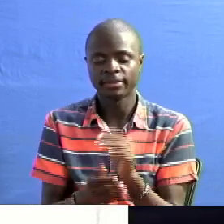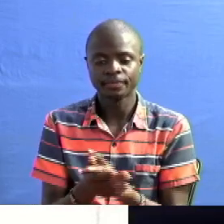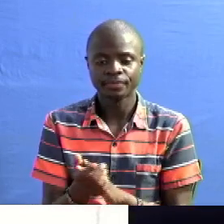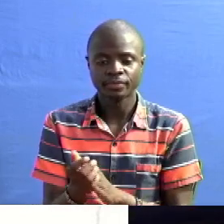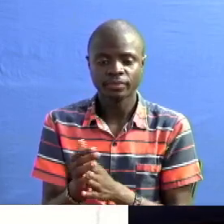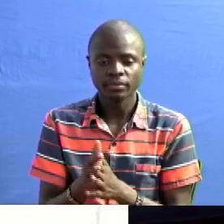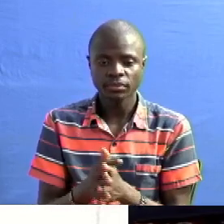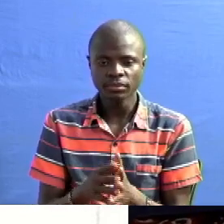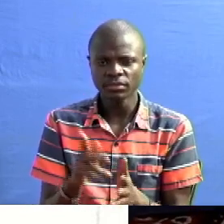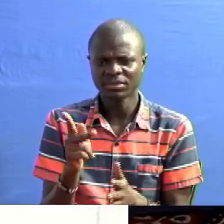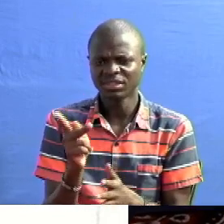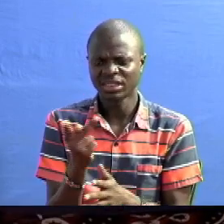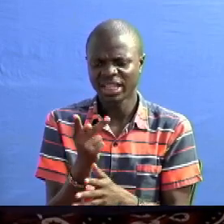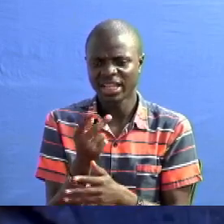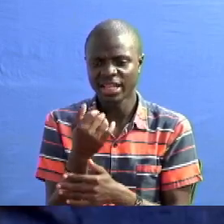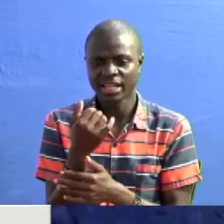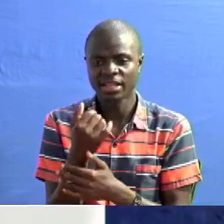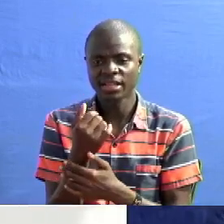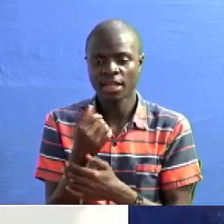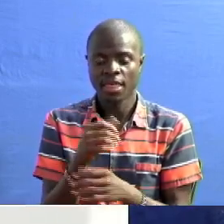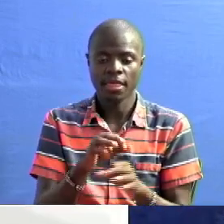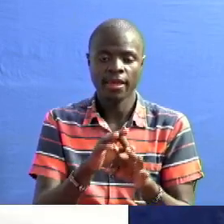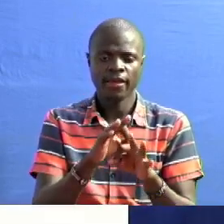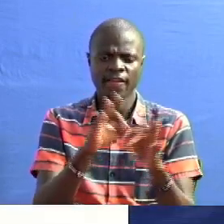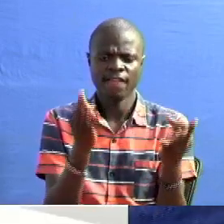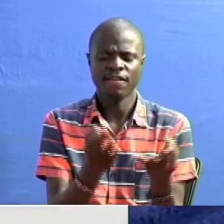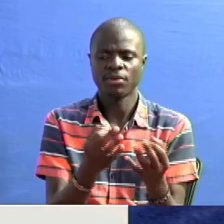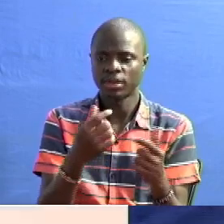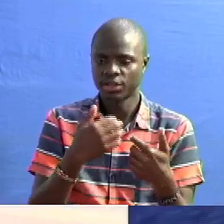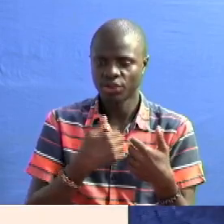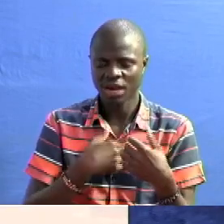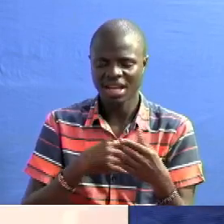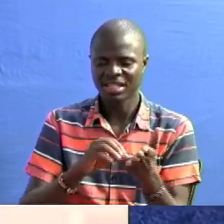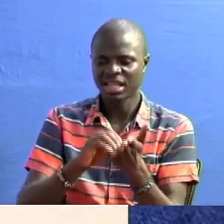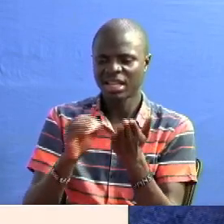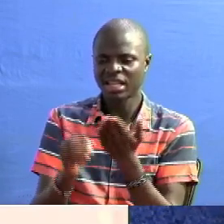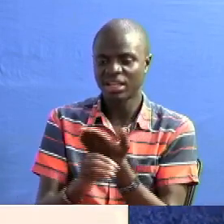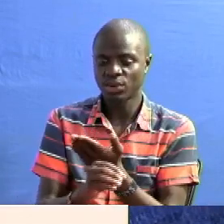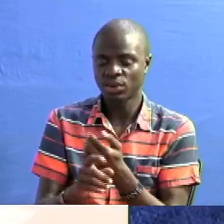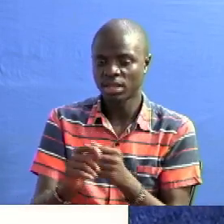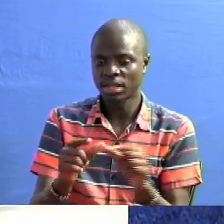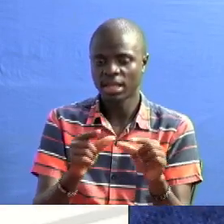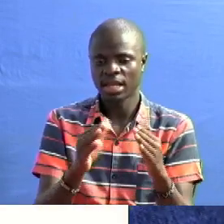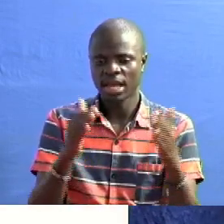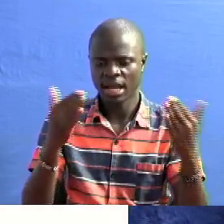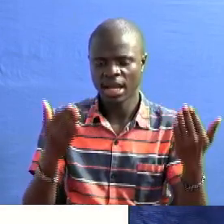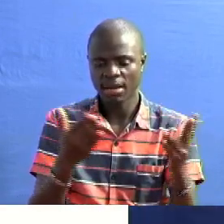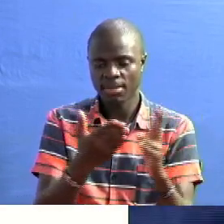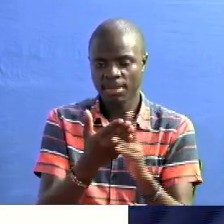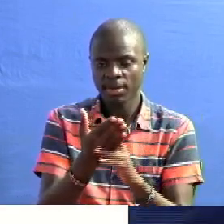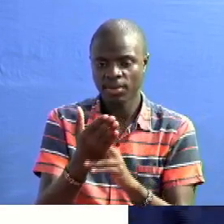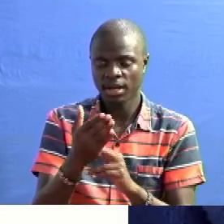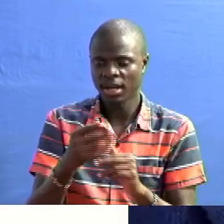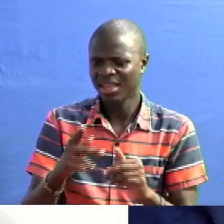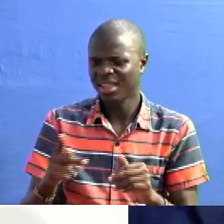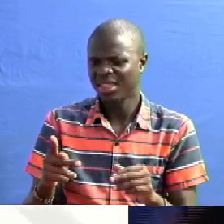Kenneth Apopa, CEO Radiators Foundation, underscores a great gap between the abundant opportunities for disabled individuals and